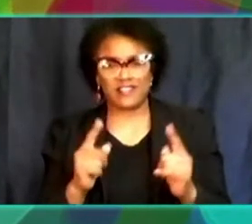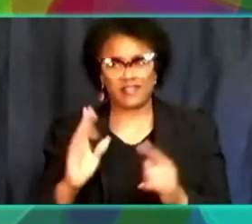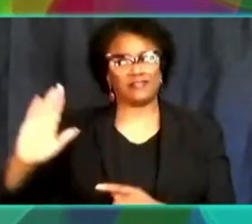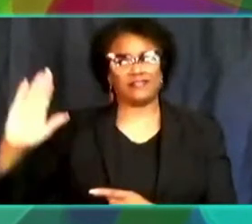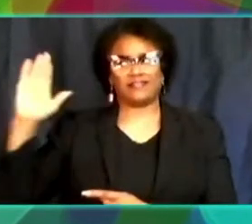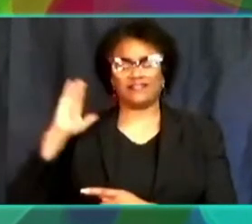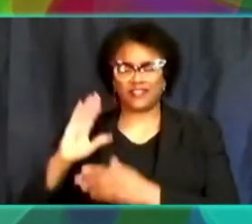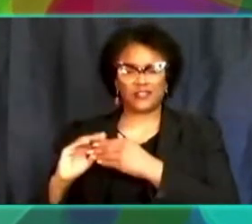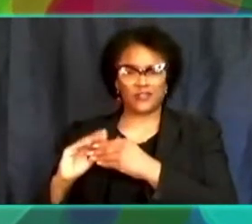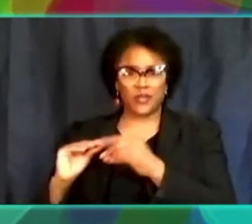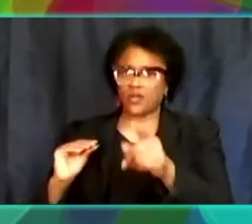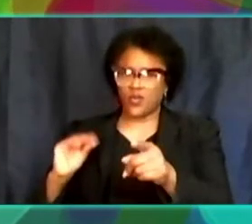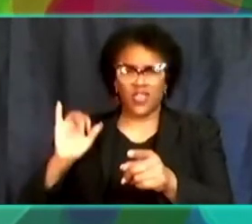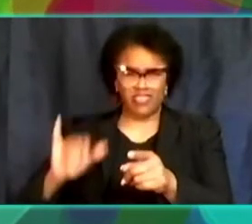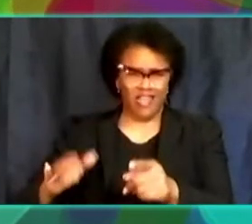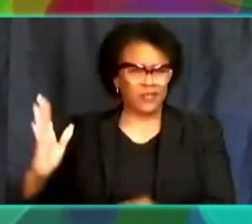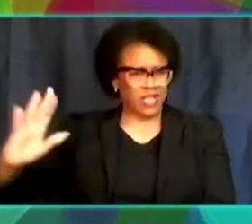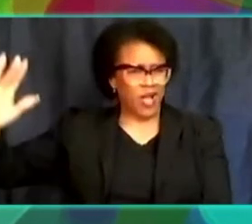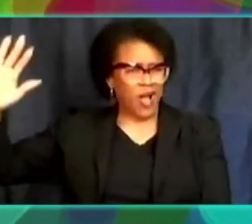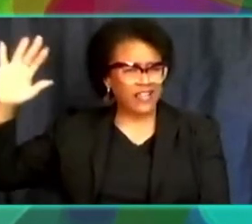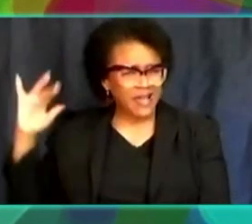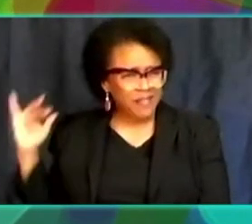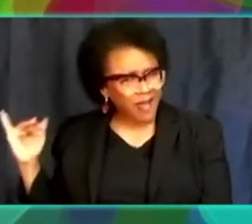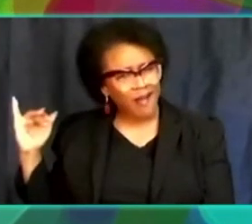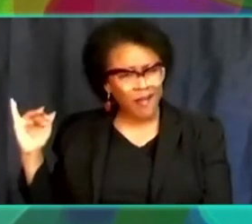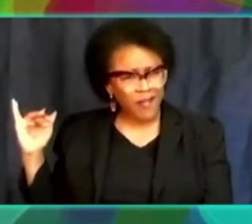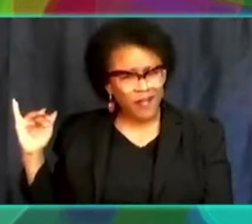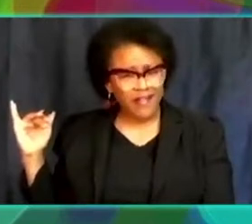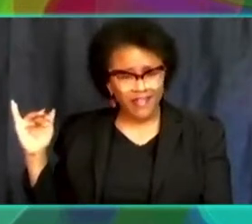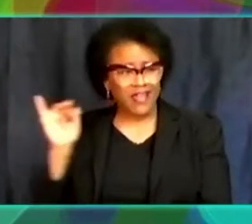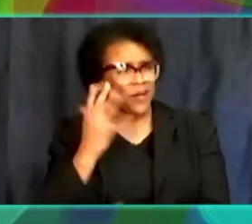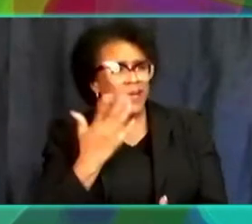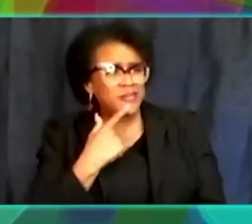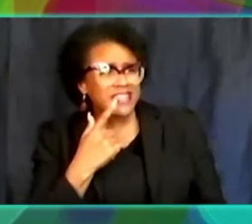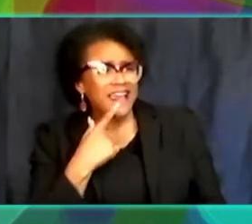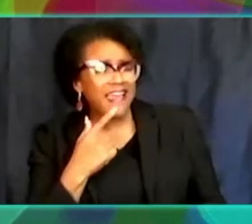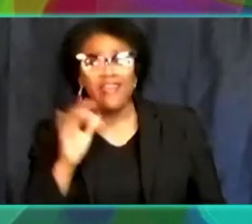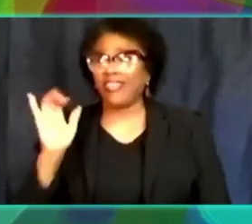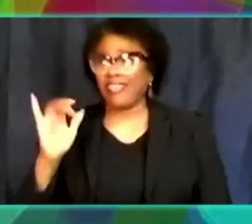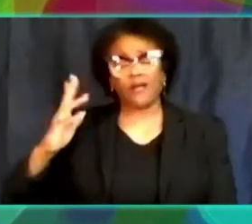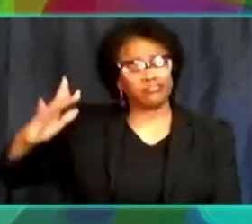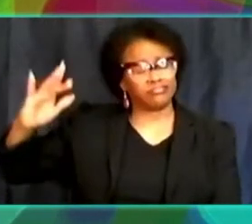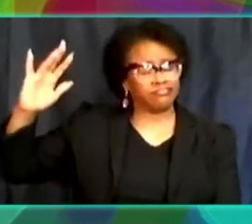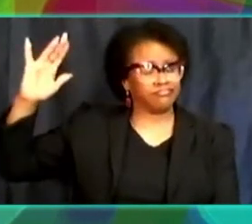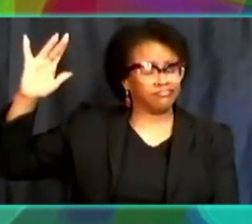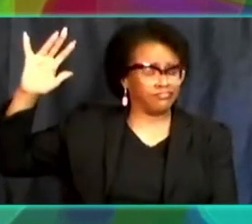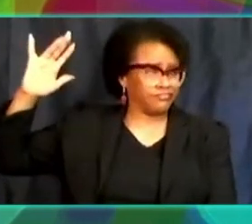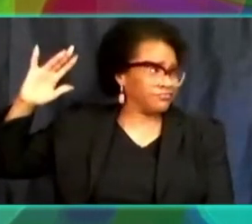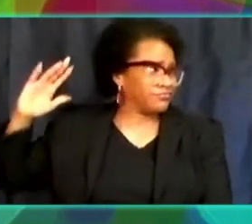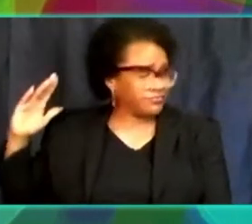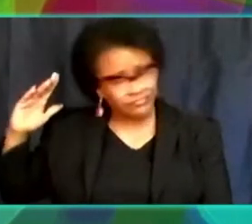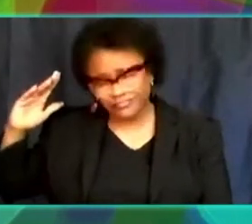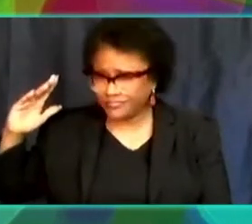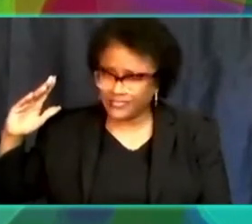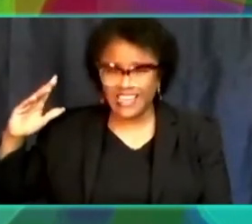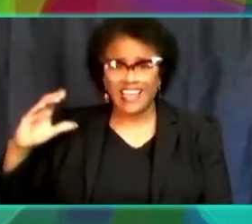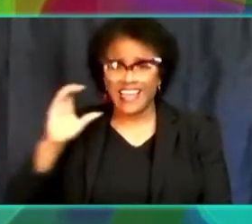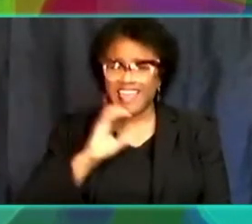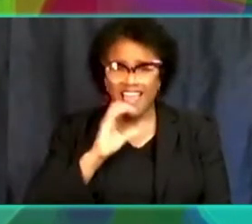I feel like so long ago. And what'd you say? Say that again. I said, what a time. That feels like, you know, so long ago. Internet